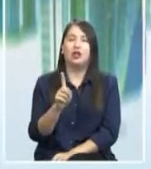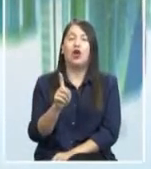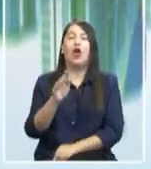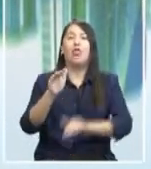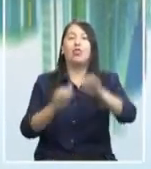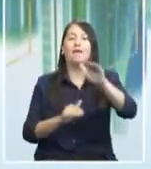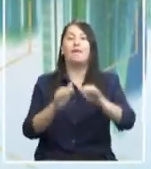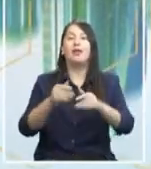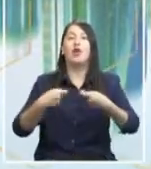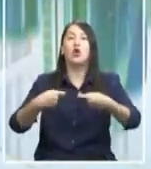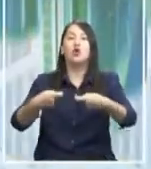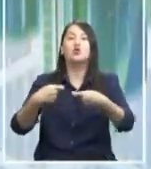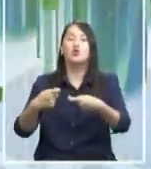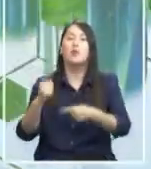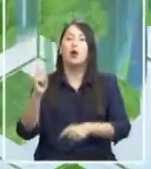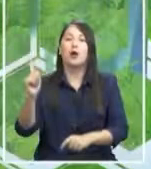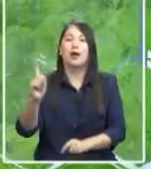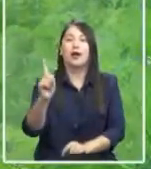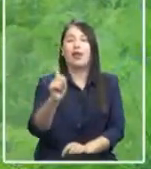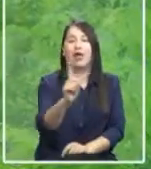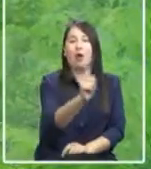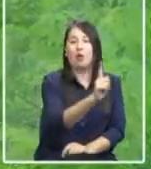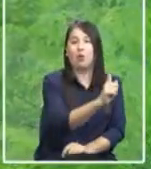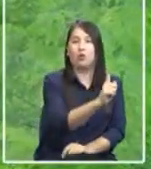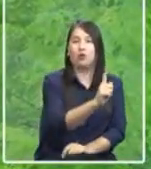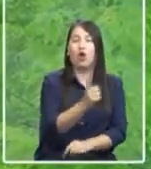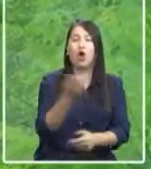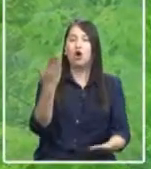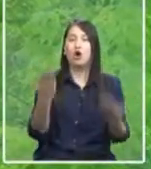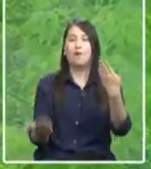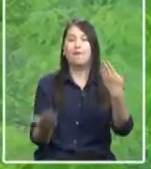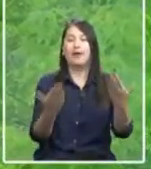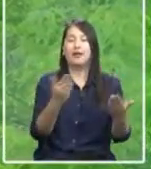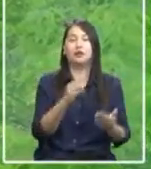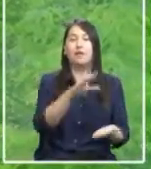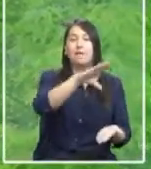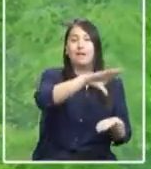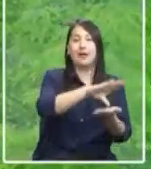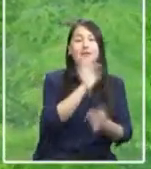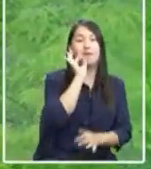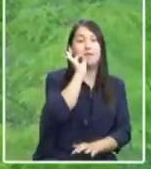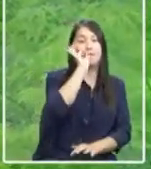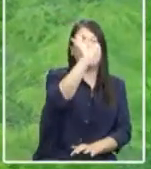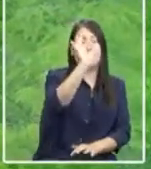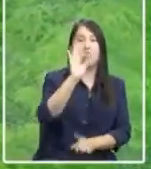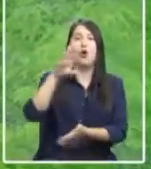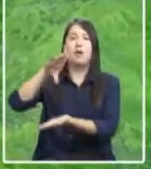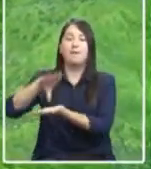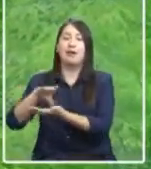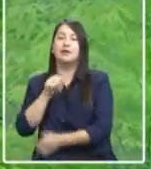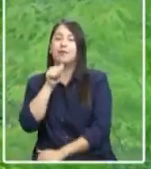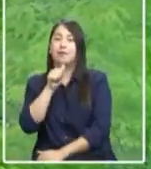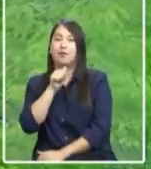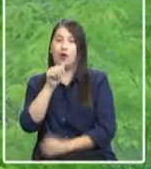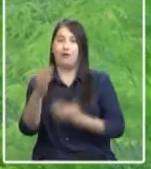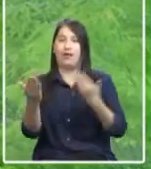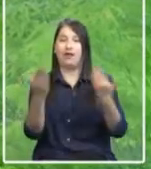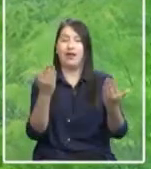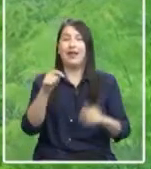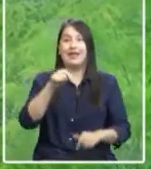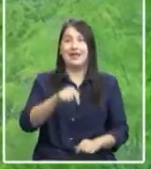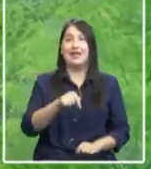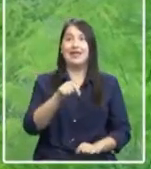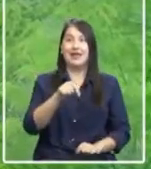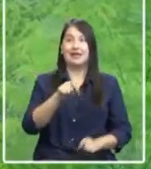countries. And that cartoon image known as the Yo Amigo cartoon, which shows a man driving up in a